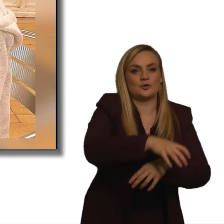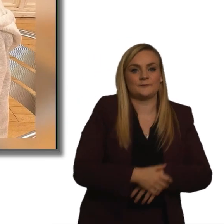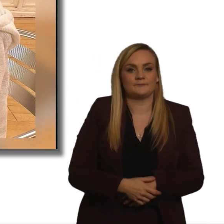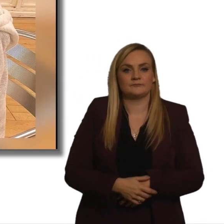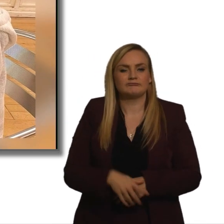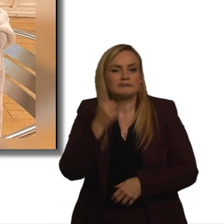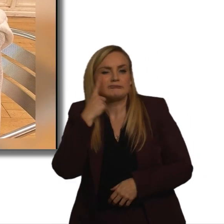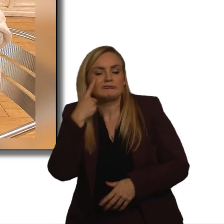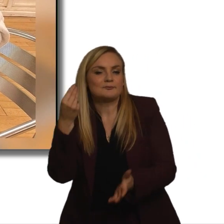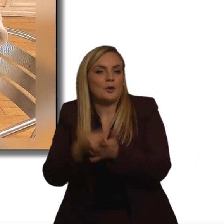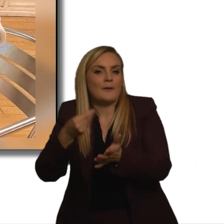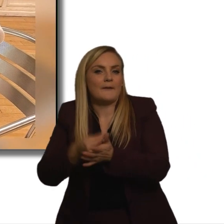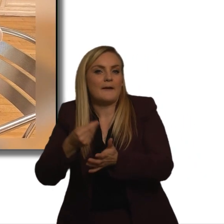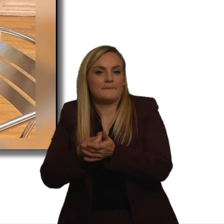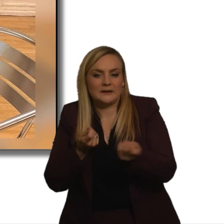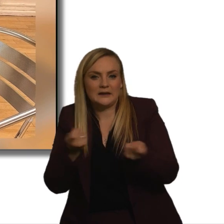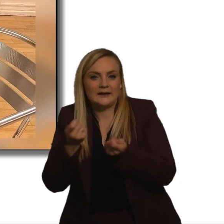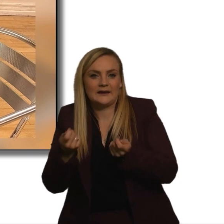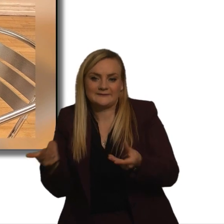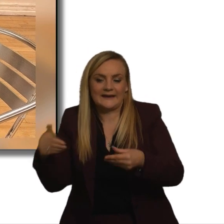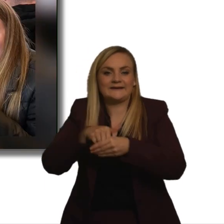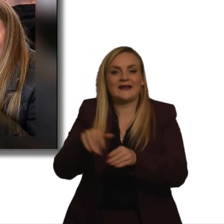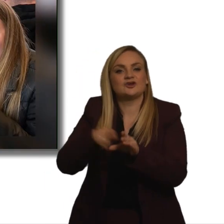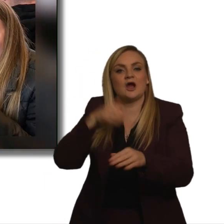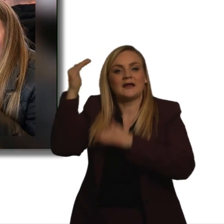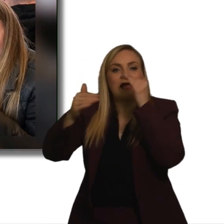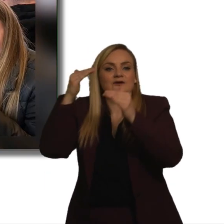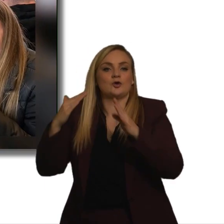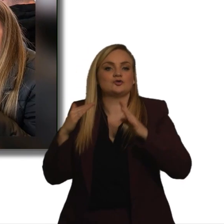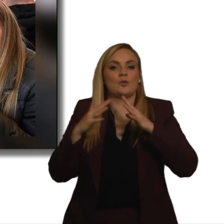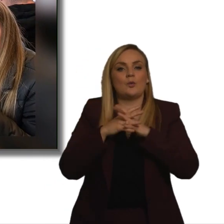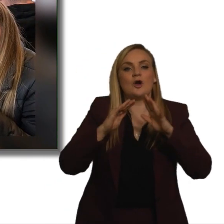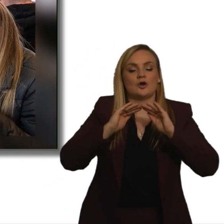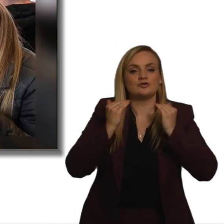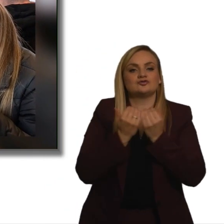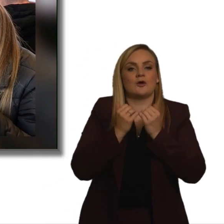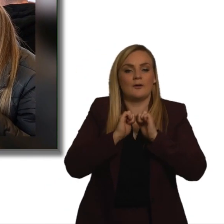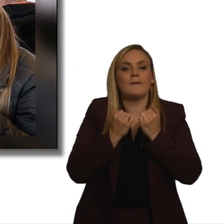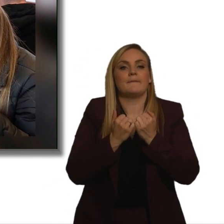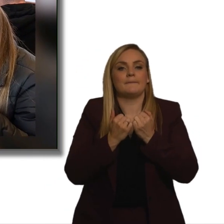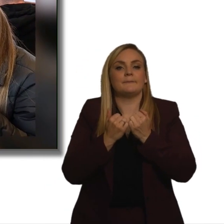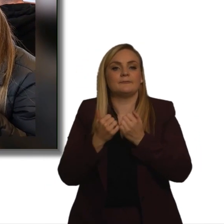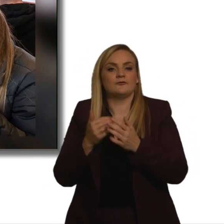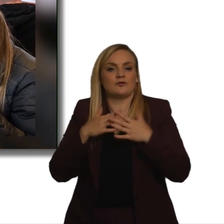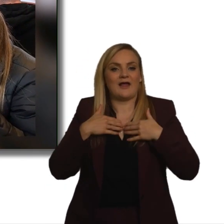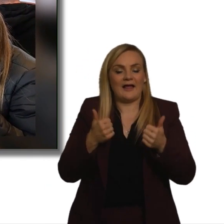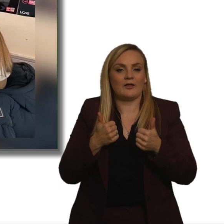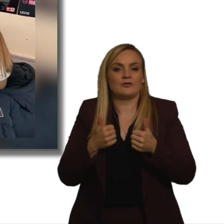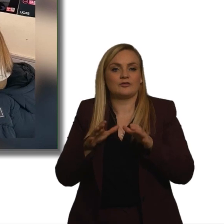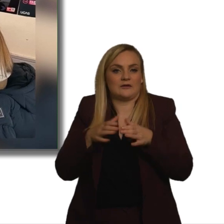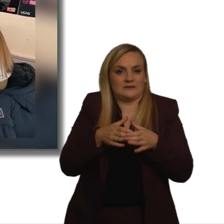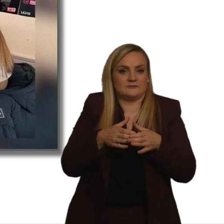game has continued to engage young adults with workshops at Ripley Academy, the Home Firth Youth Group and a school